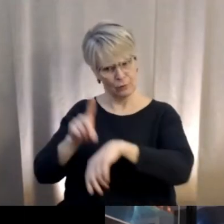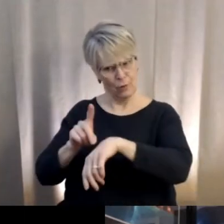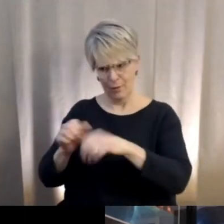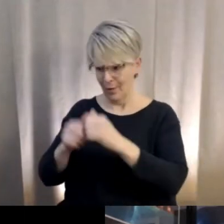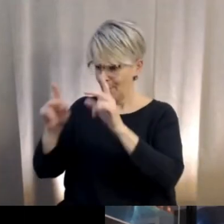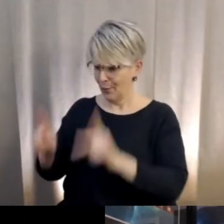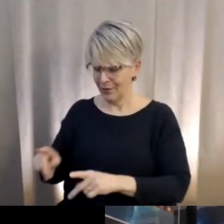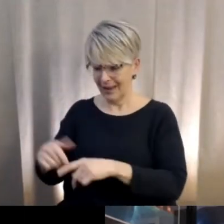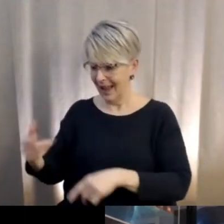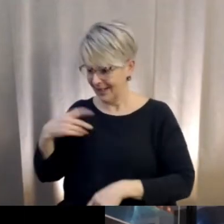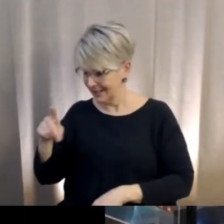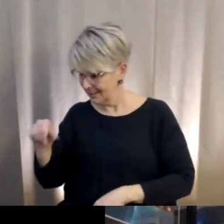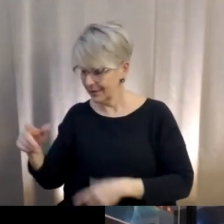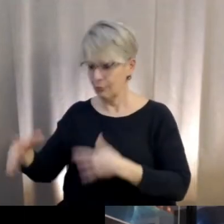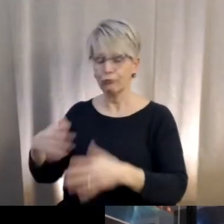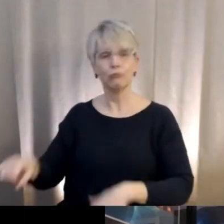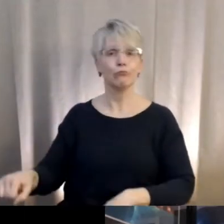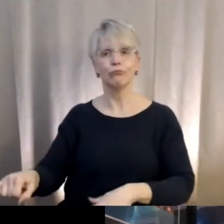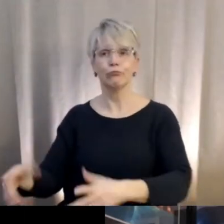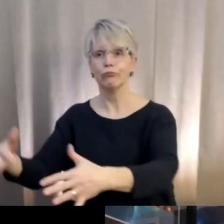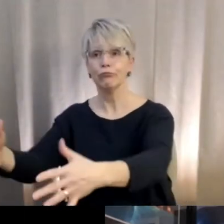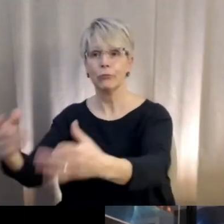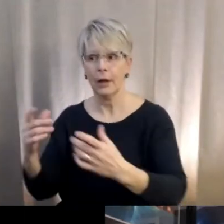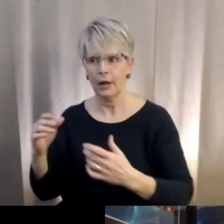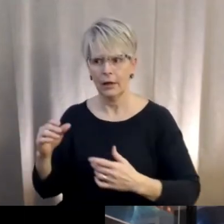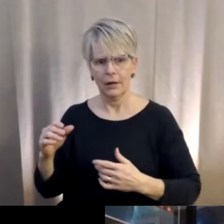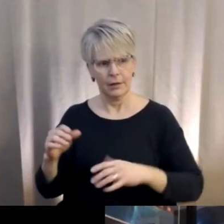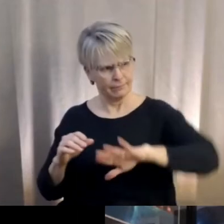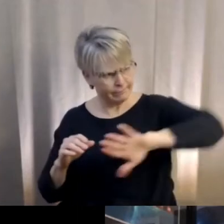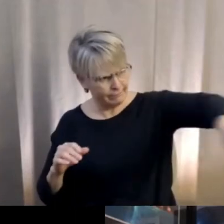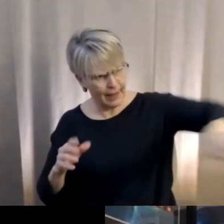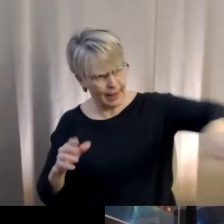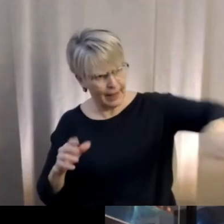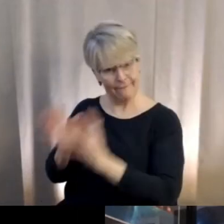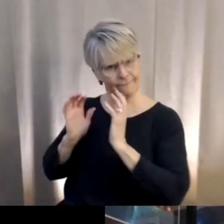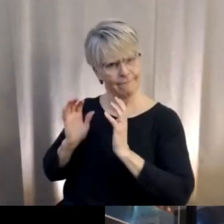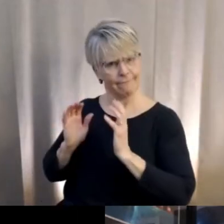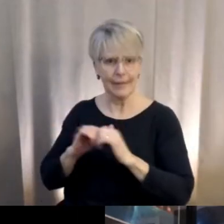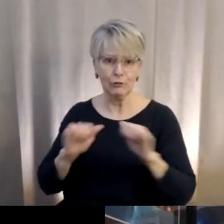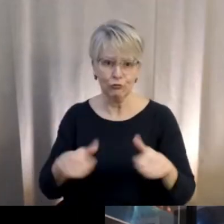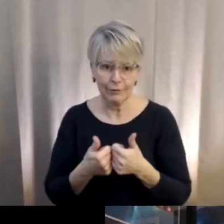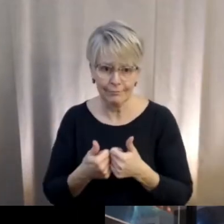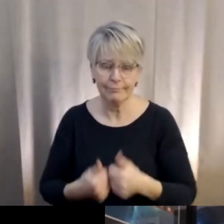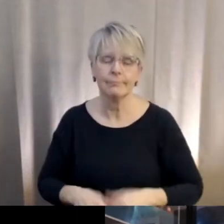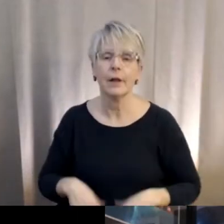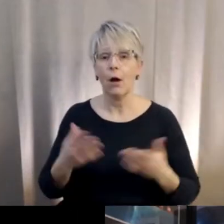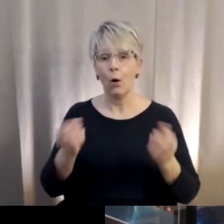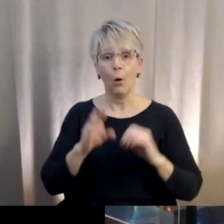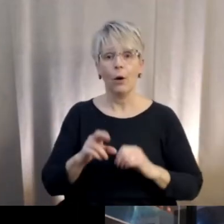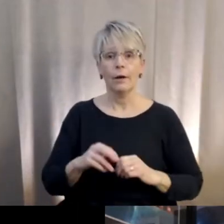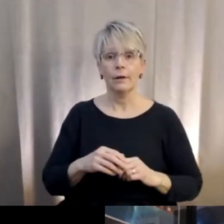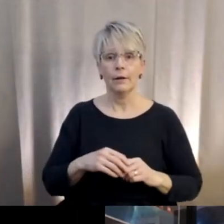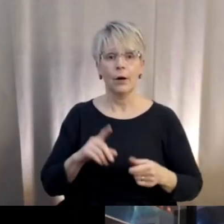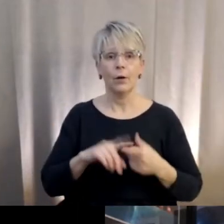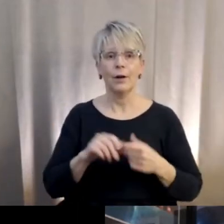them living their day-to-day life. So it's challenging, you know? Another thing being like, don't talk and make